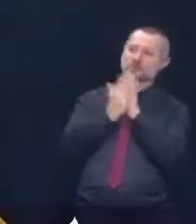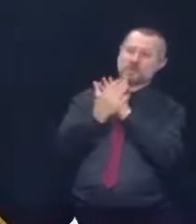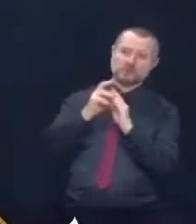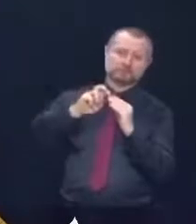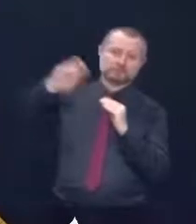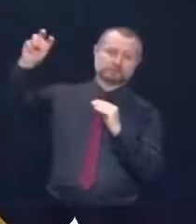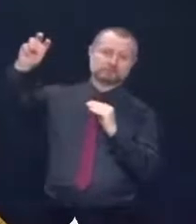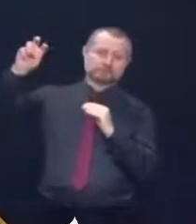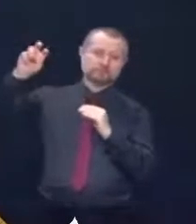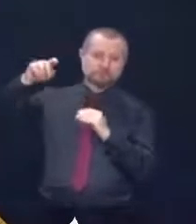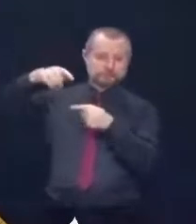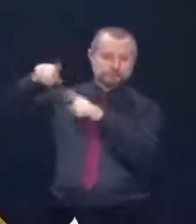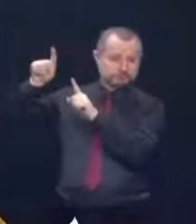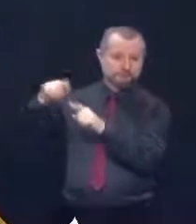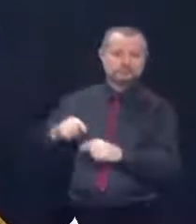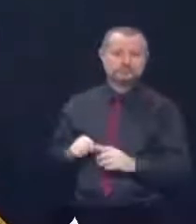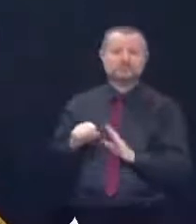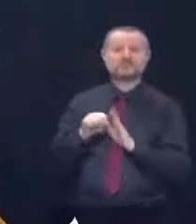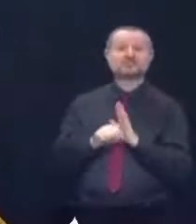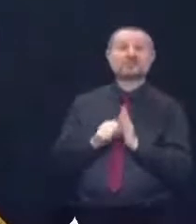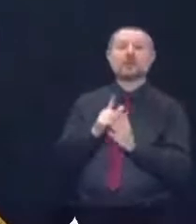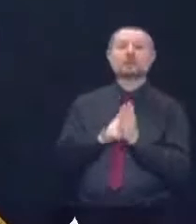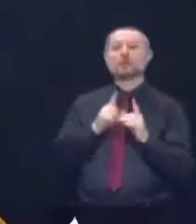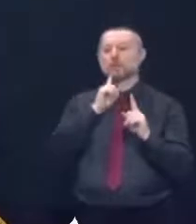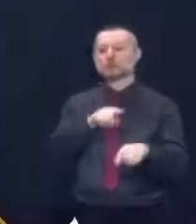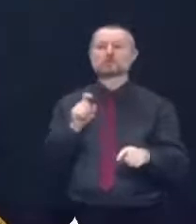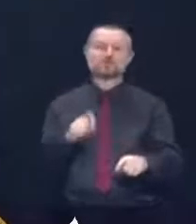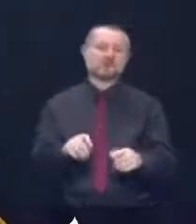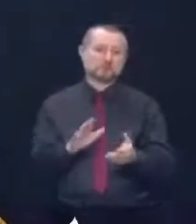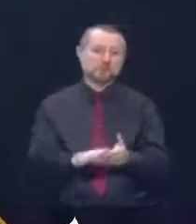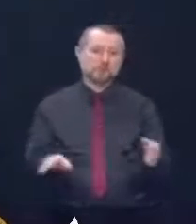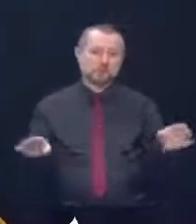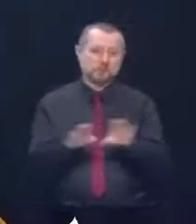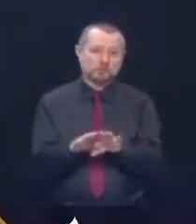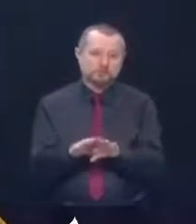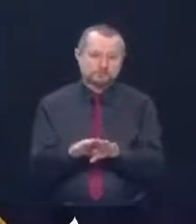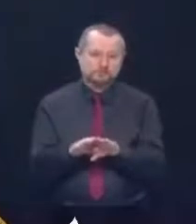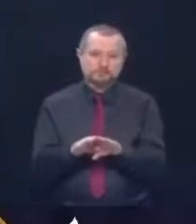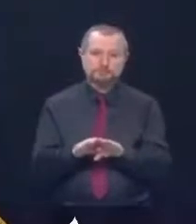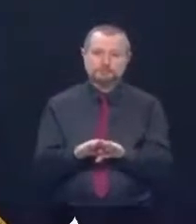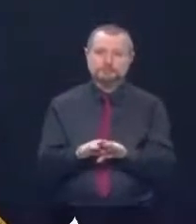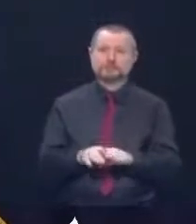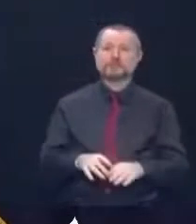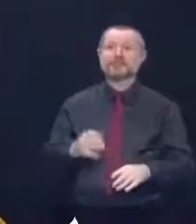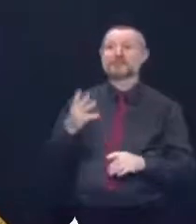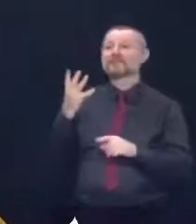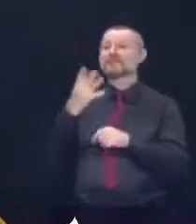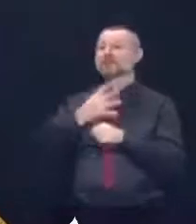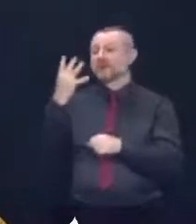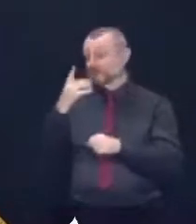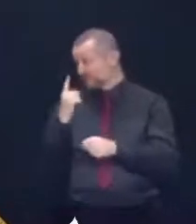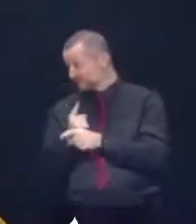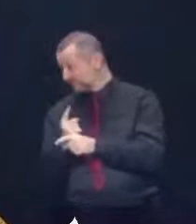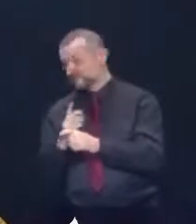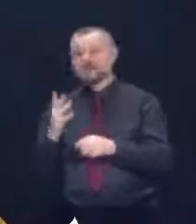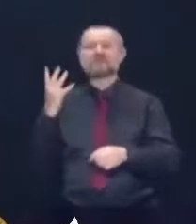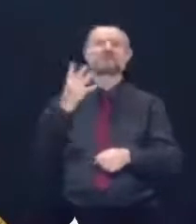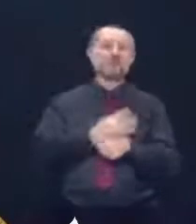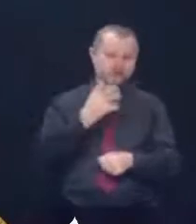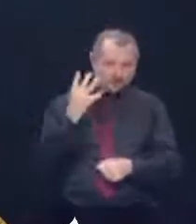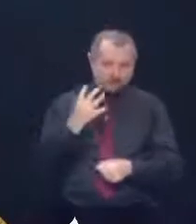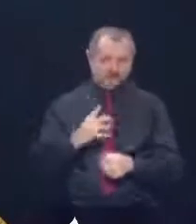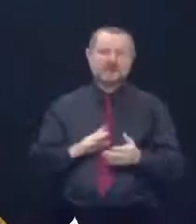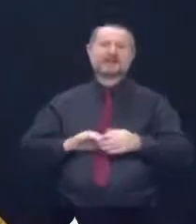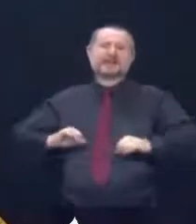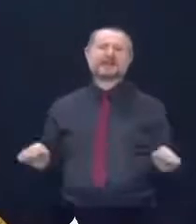law is the school closes, I believe it's 4 days. 4 days, clean the